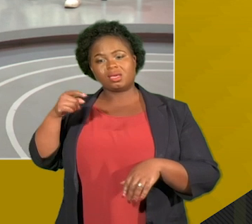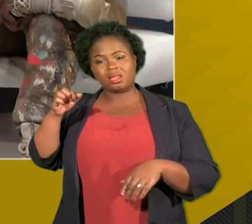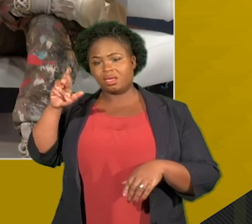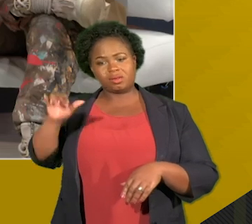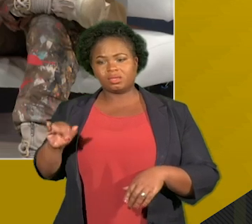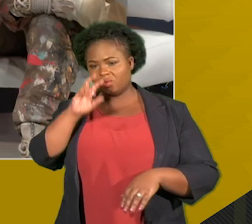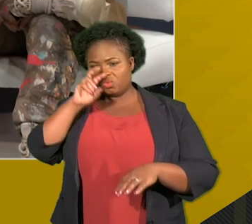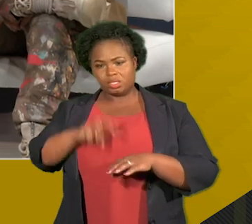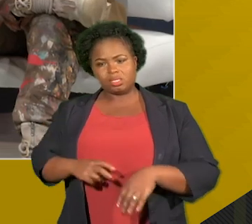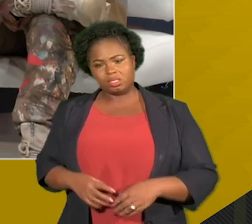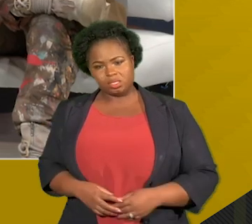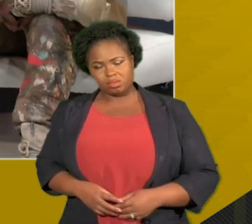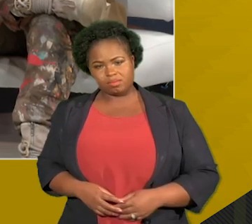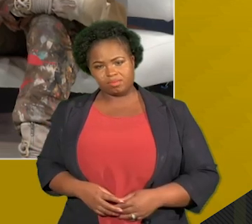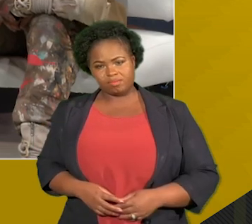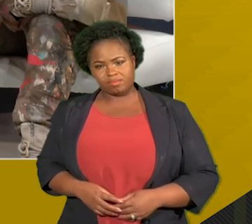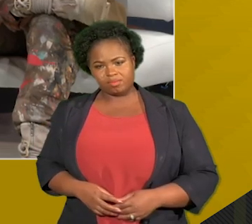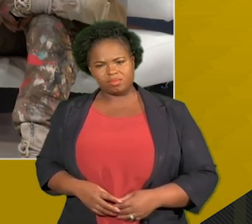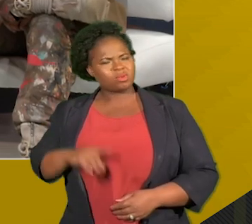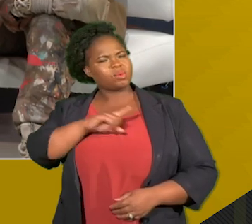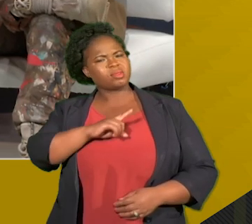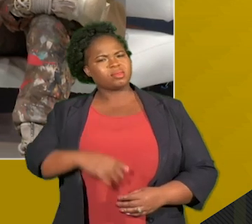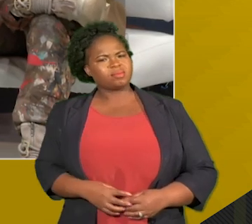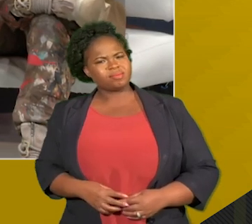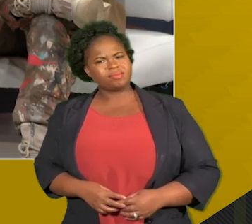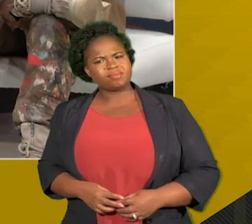You don't need a gallery. Why?